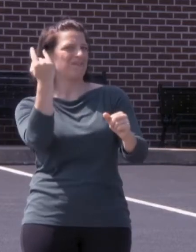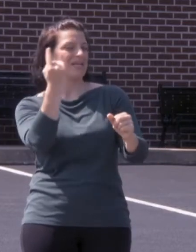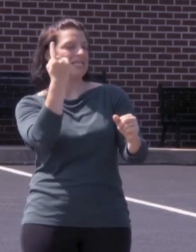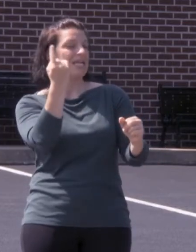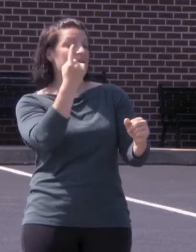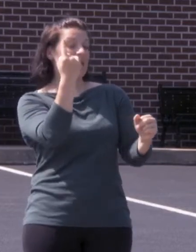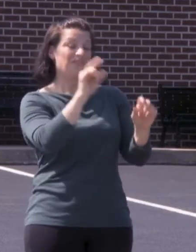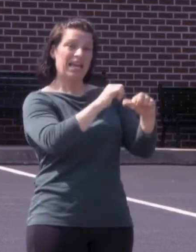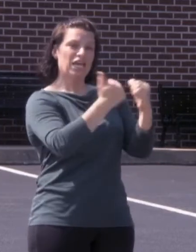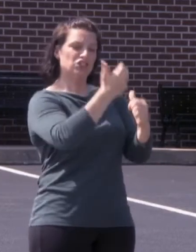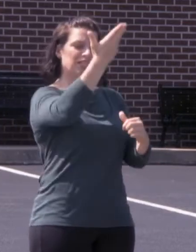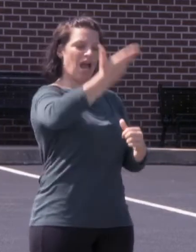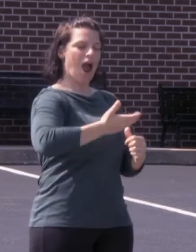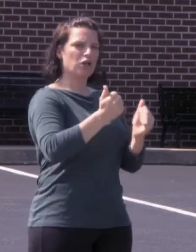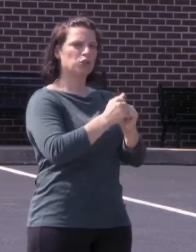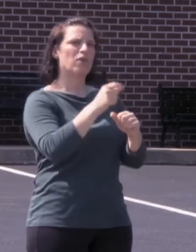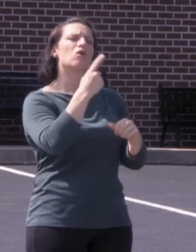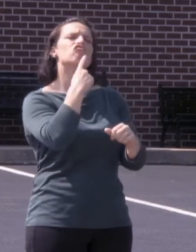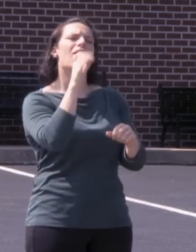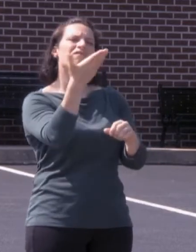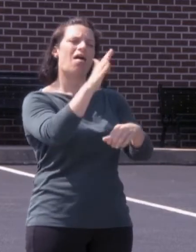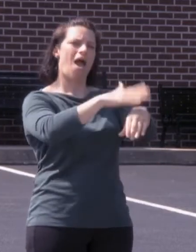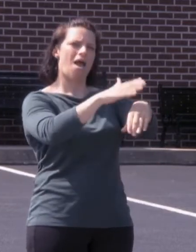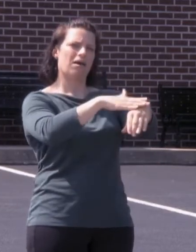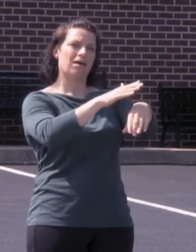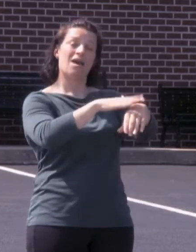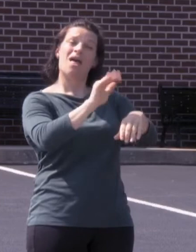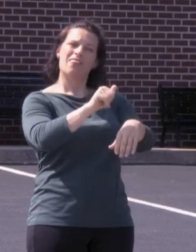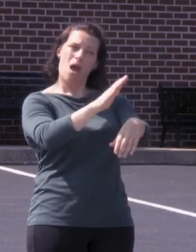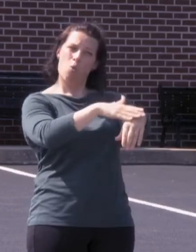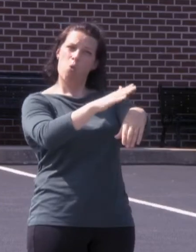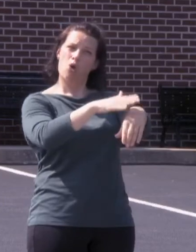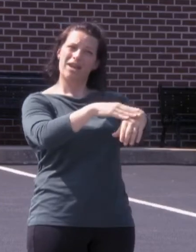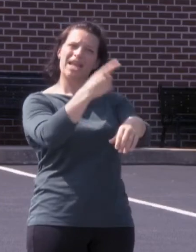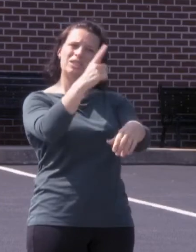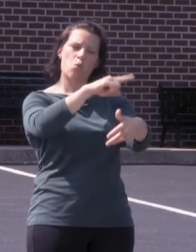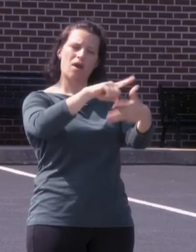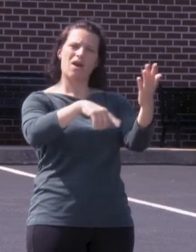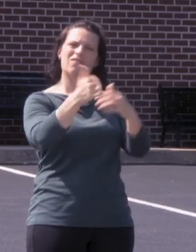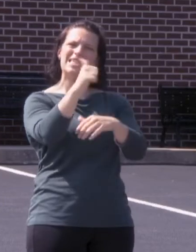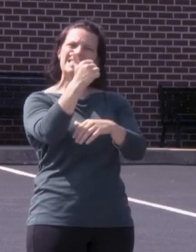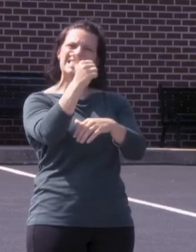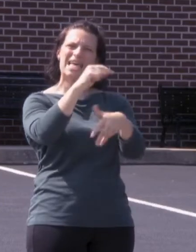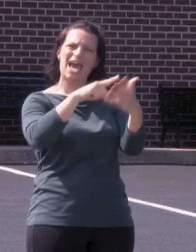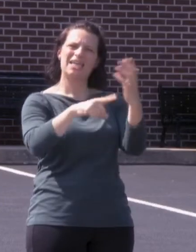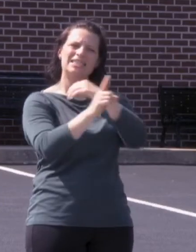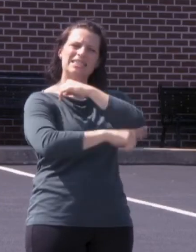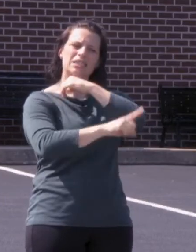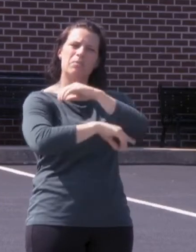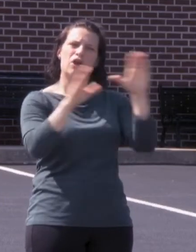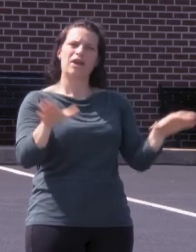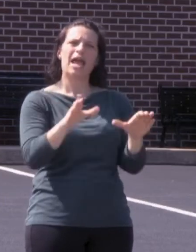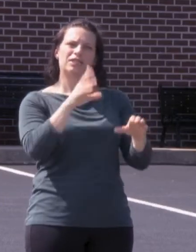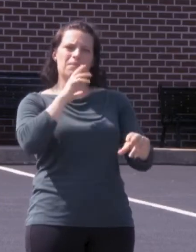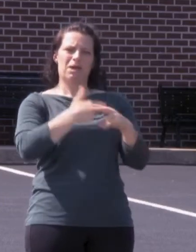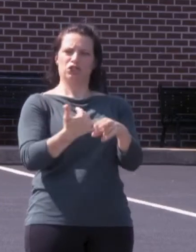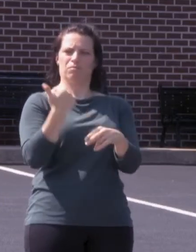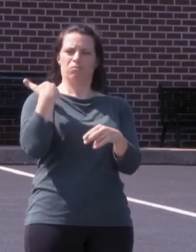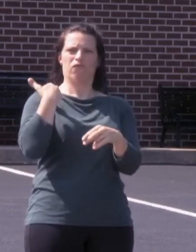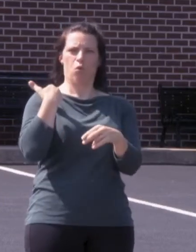hires someone with the red flag. And the red flag is one of the 10 enumerated disciplinary actions that was